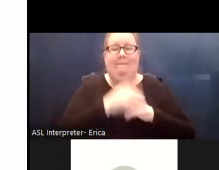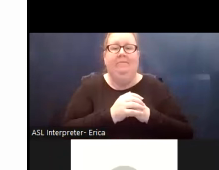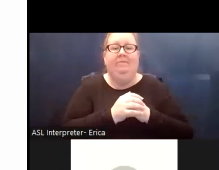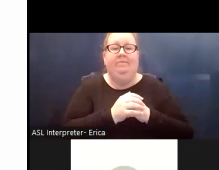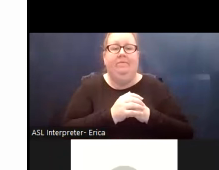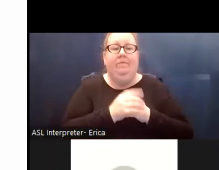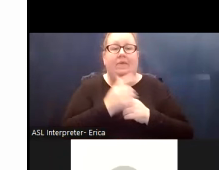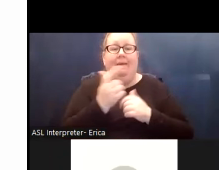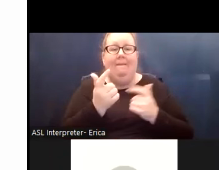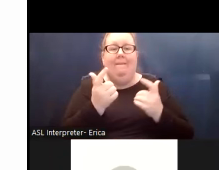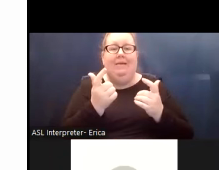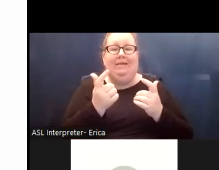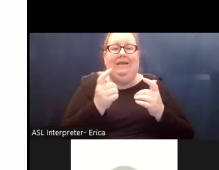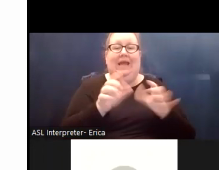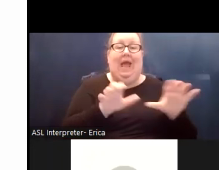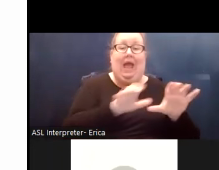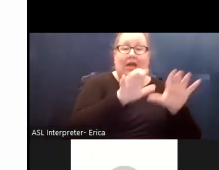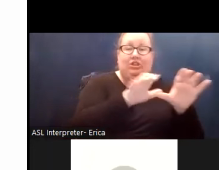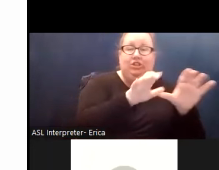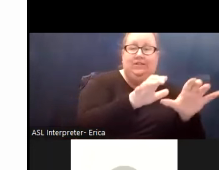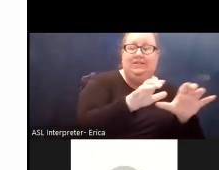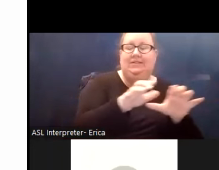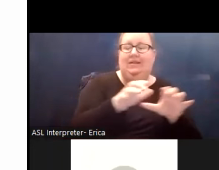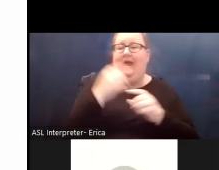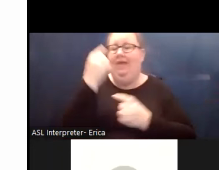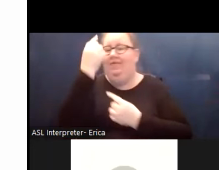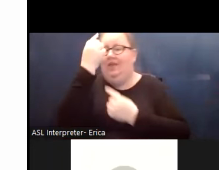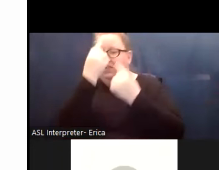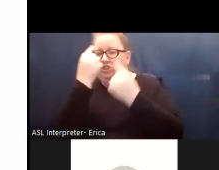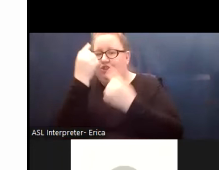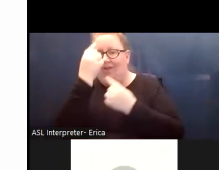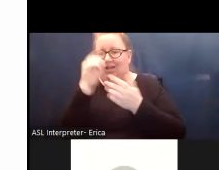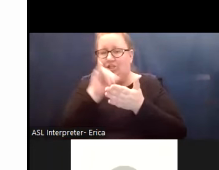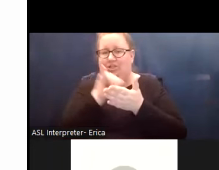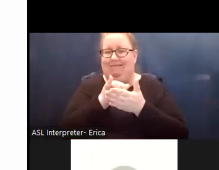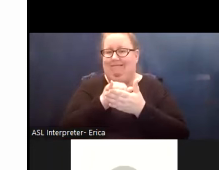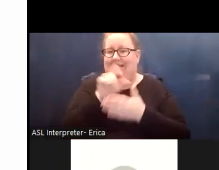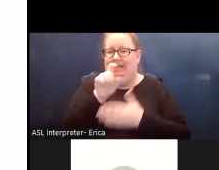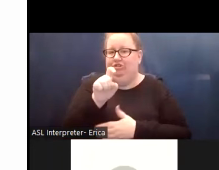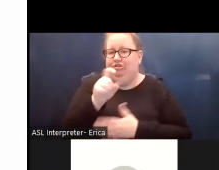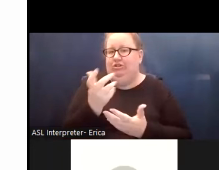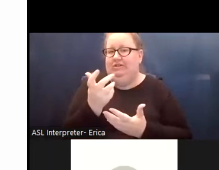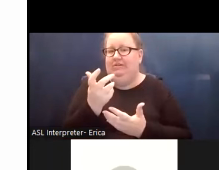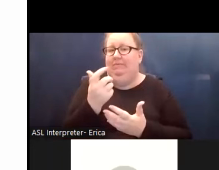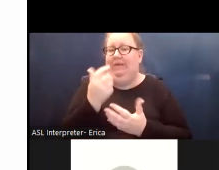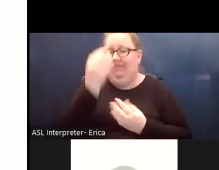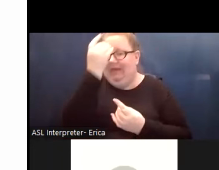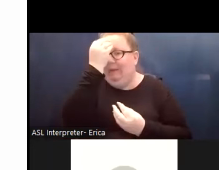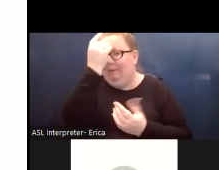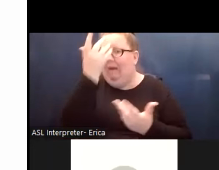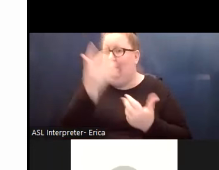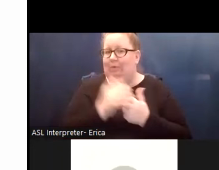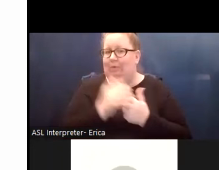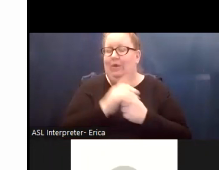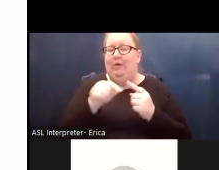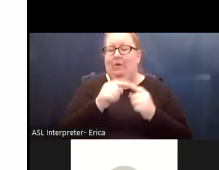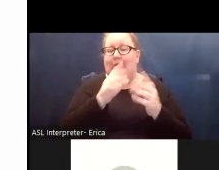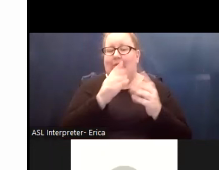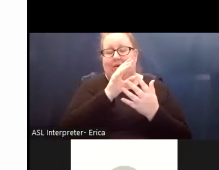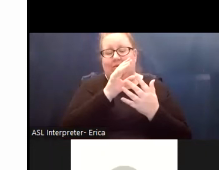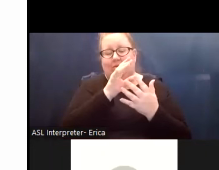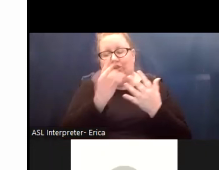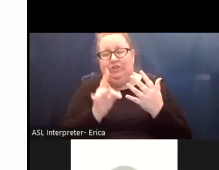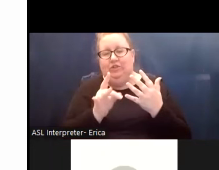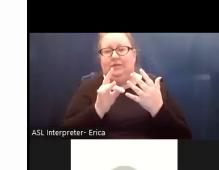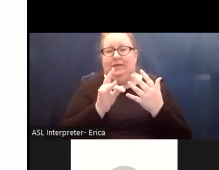the actions and the considerations that we should be thinking about when choosing a scenario